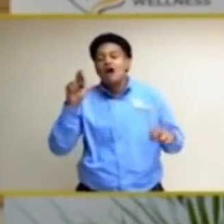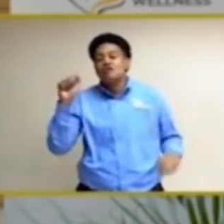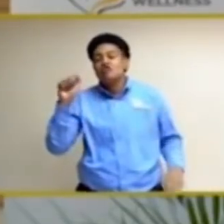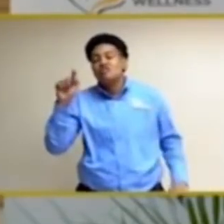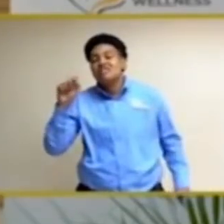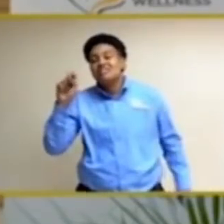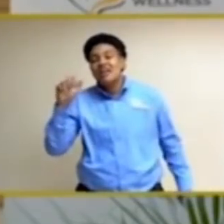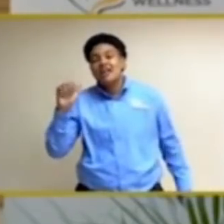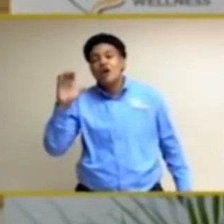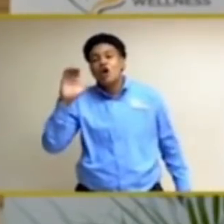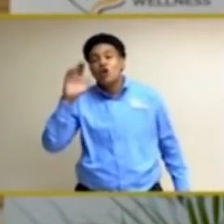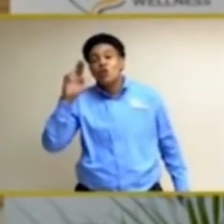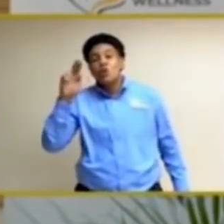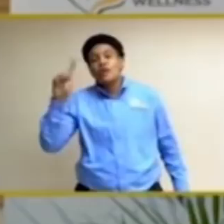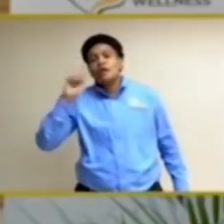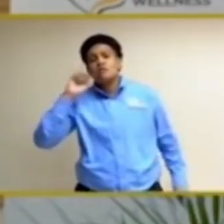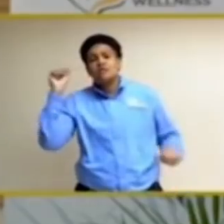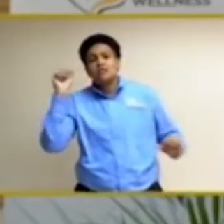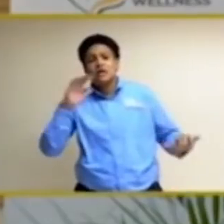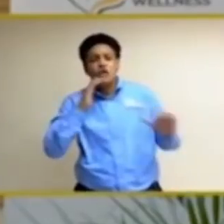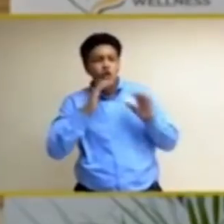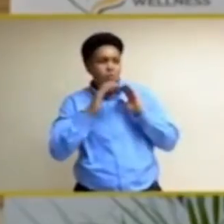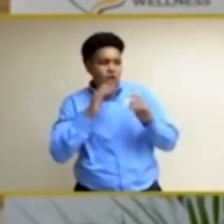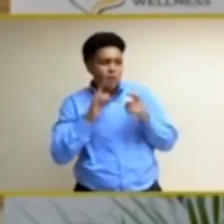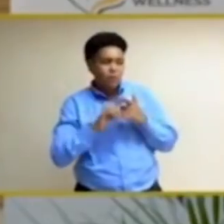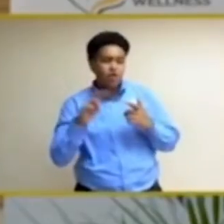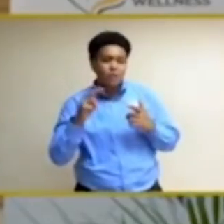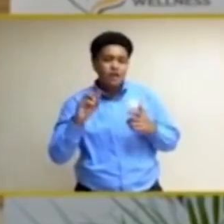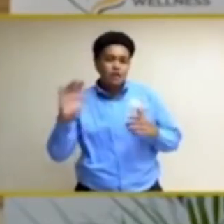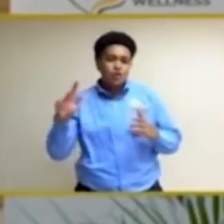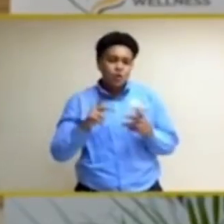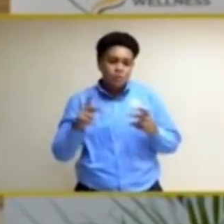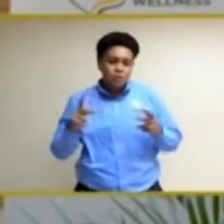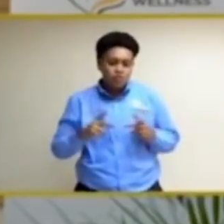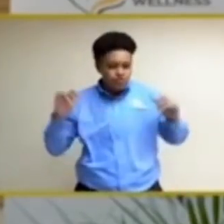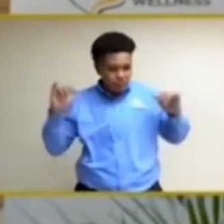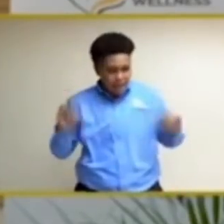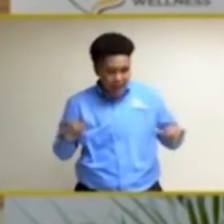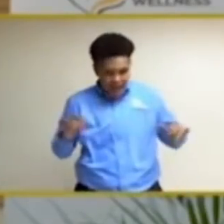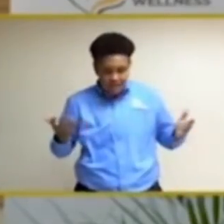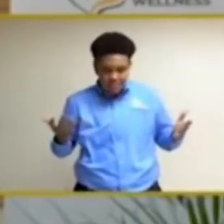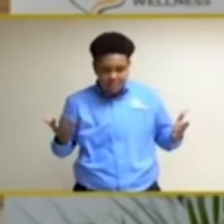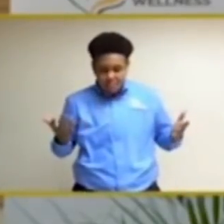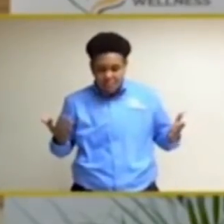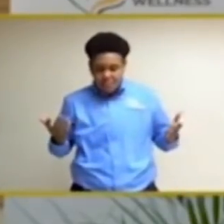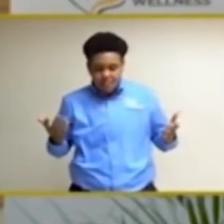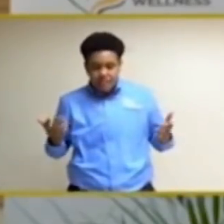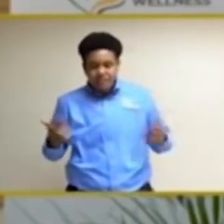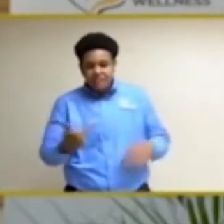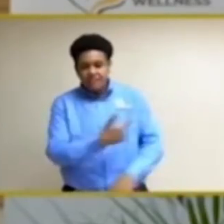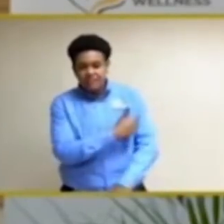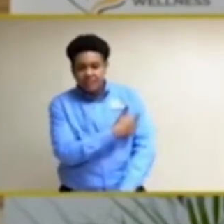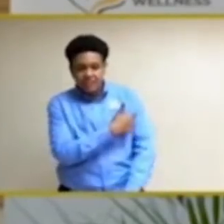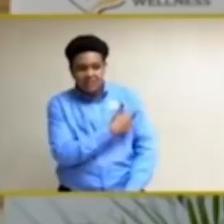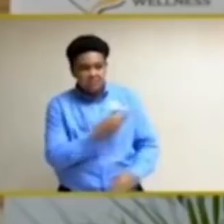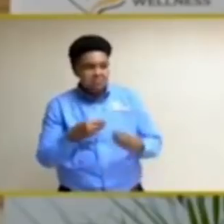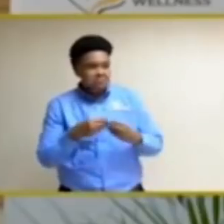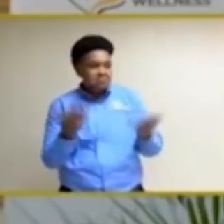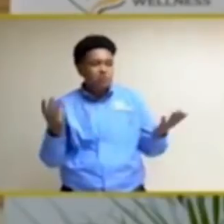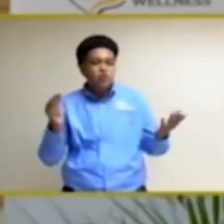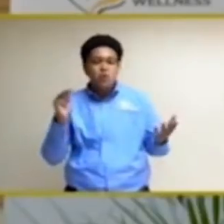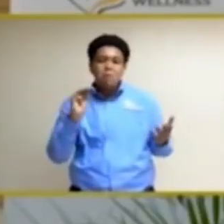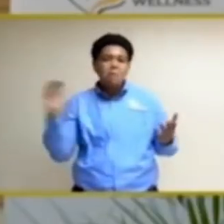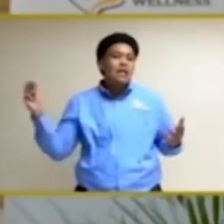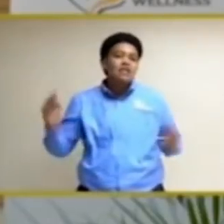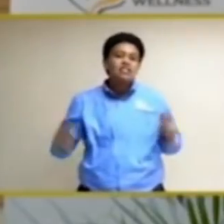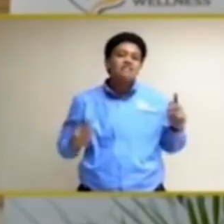communique and the WHO's position remains. And, you know, the vaccine has been administered to millions